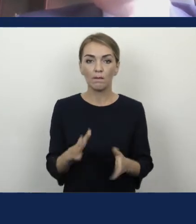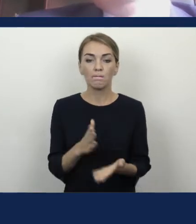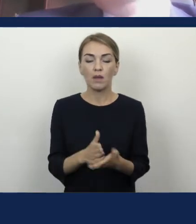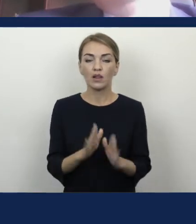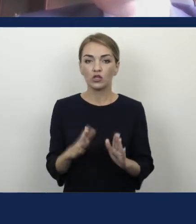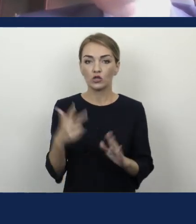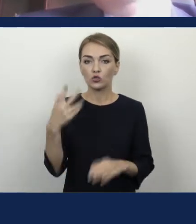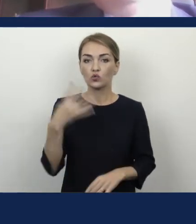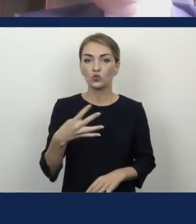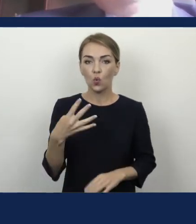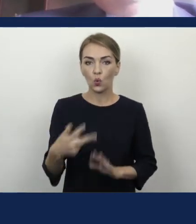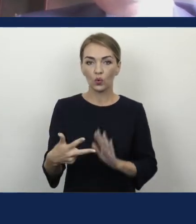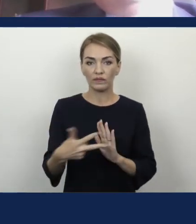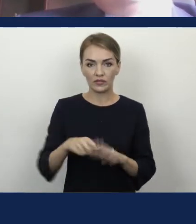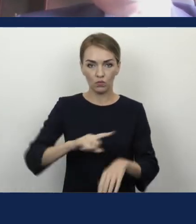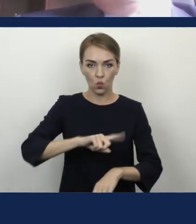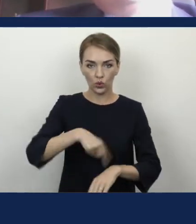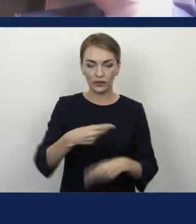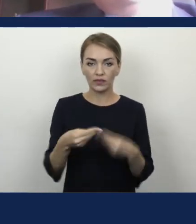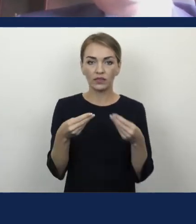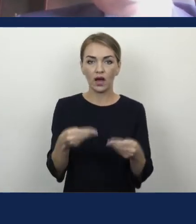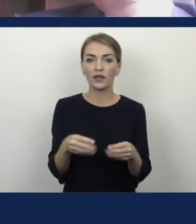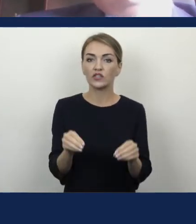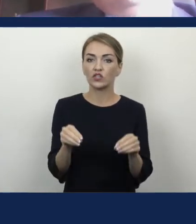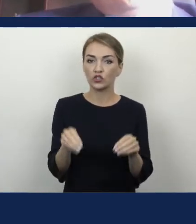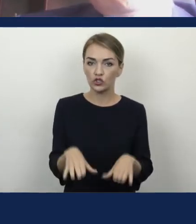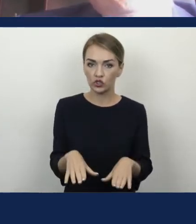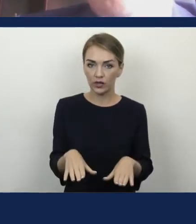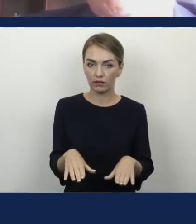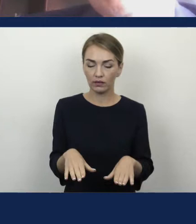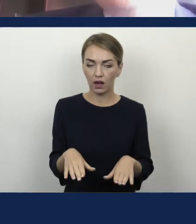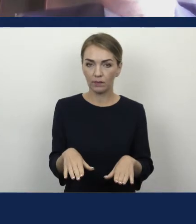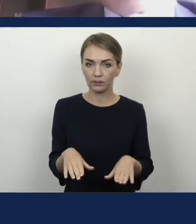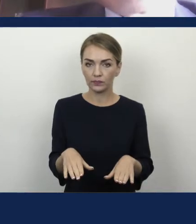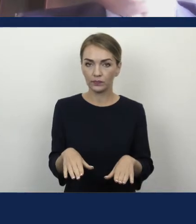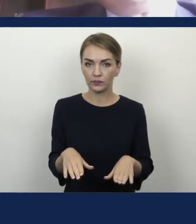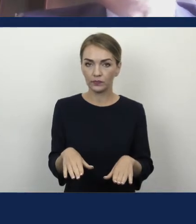decision under the electoral laws to the parliament.